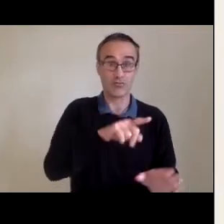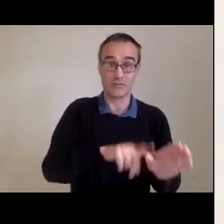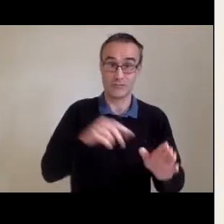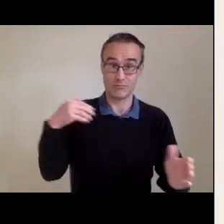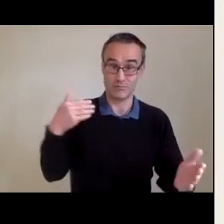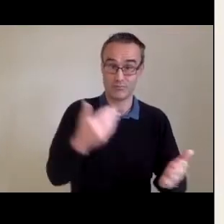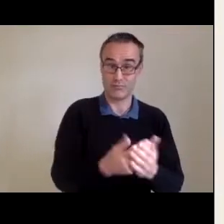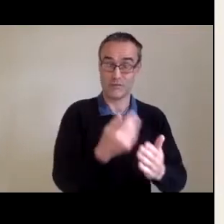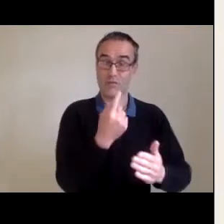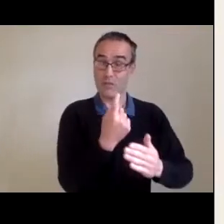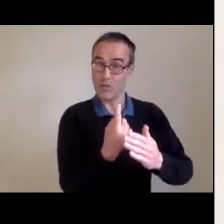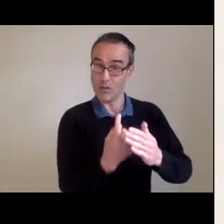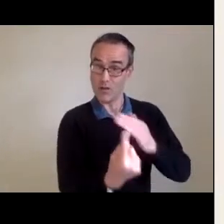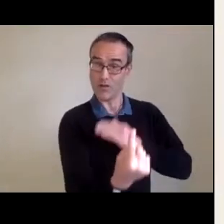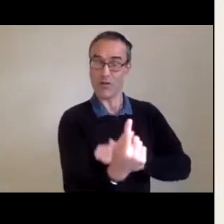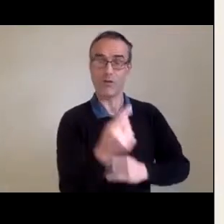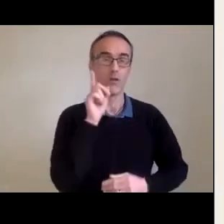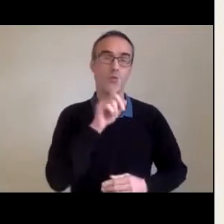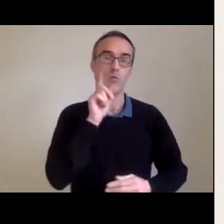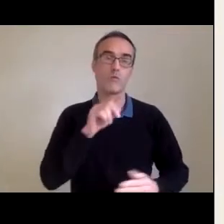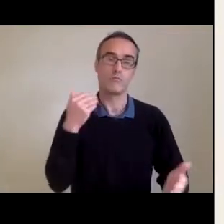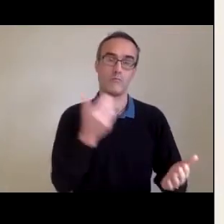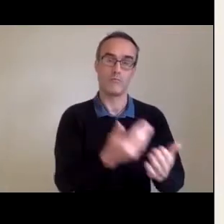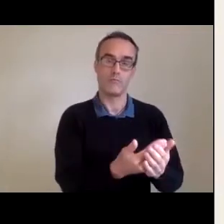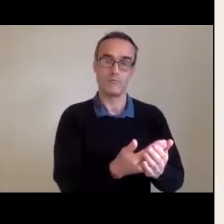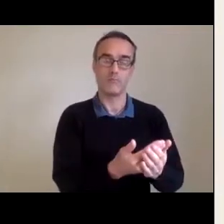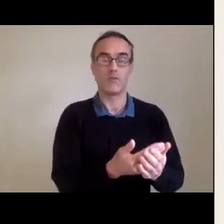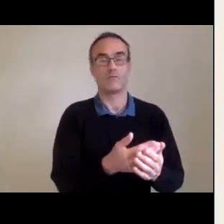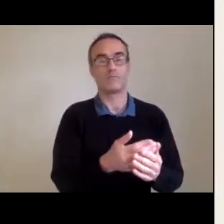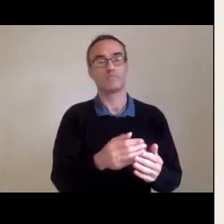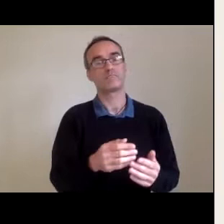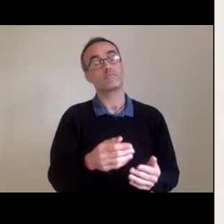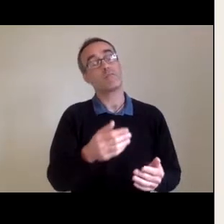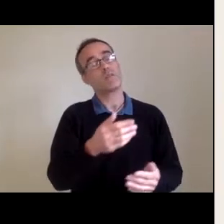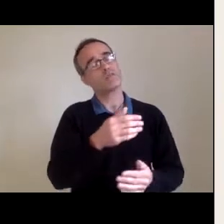and was also Attorney General for Northern Ireland. We're delighted